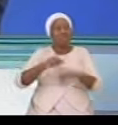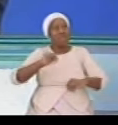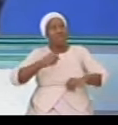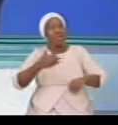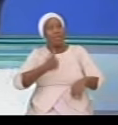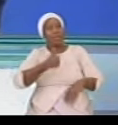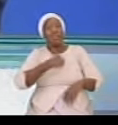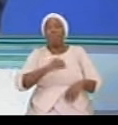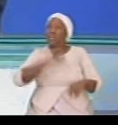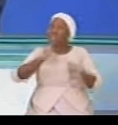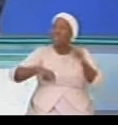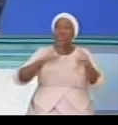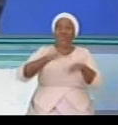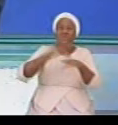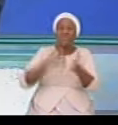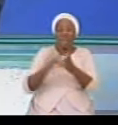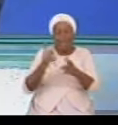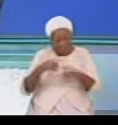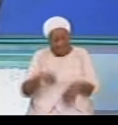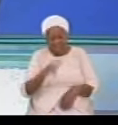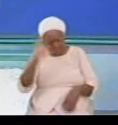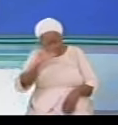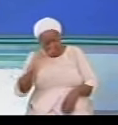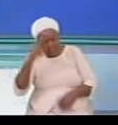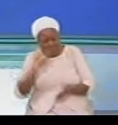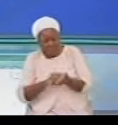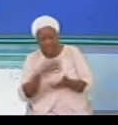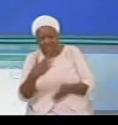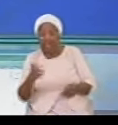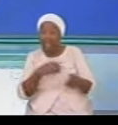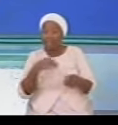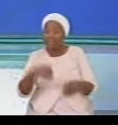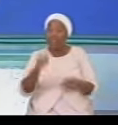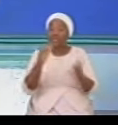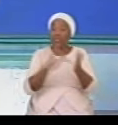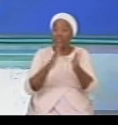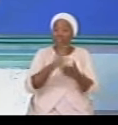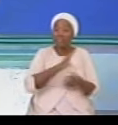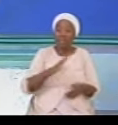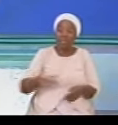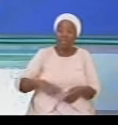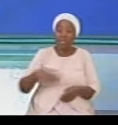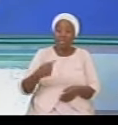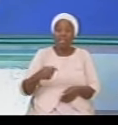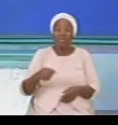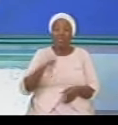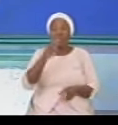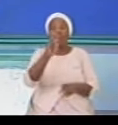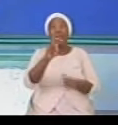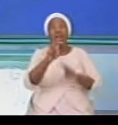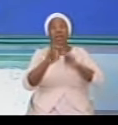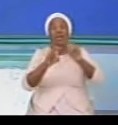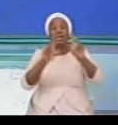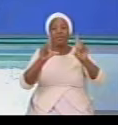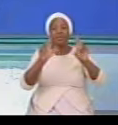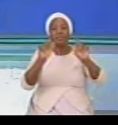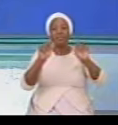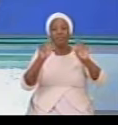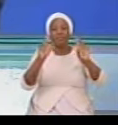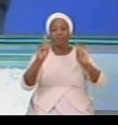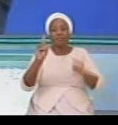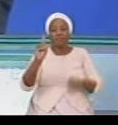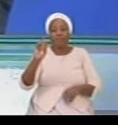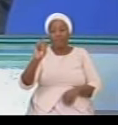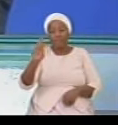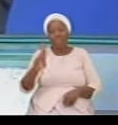reach. And I'm looking for that thing. And Jesus Christ, the ladder that goes from